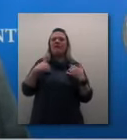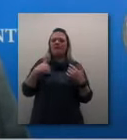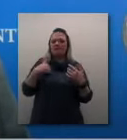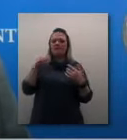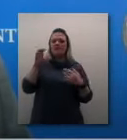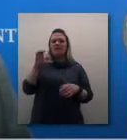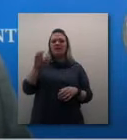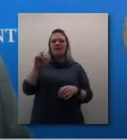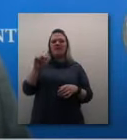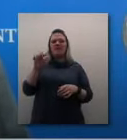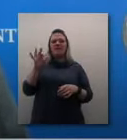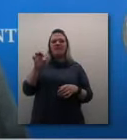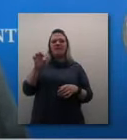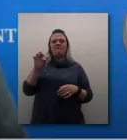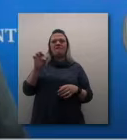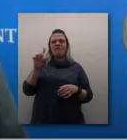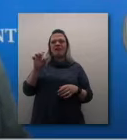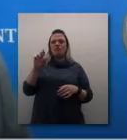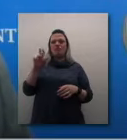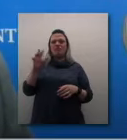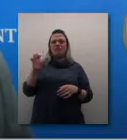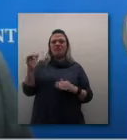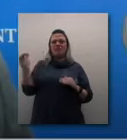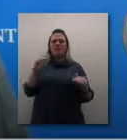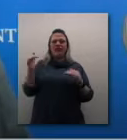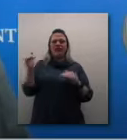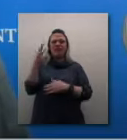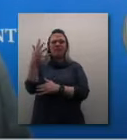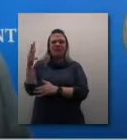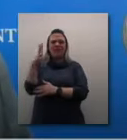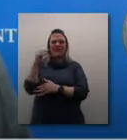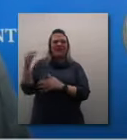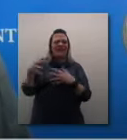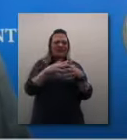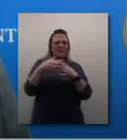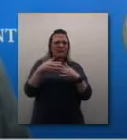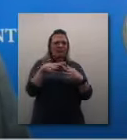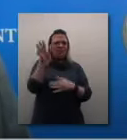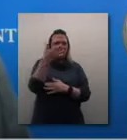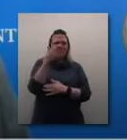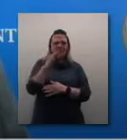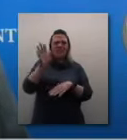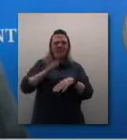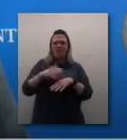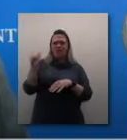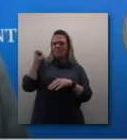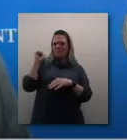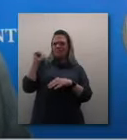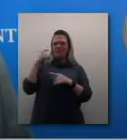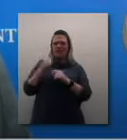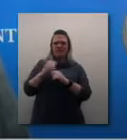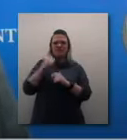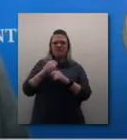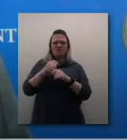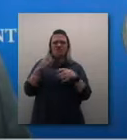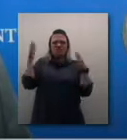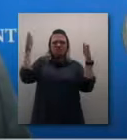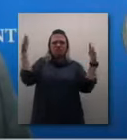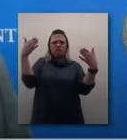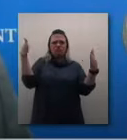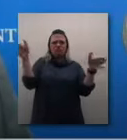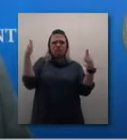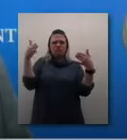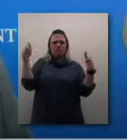back of their vehicle, as well as an American flag. Last time I checked, the Confederates are the ones that were shooting at the Union